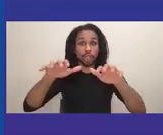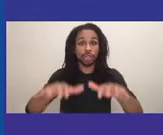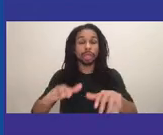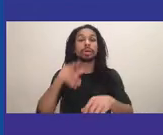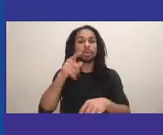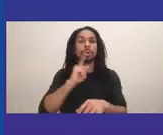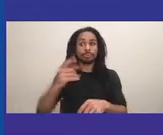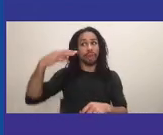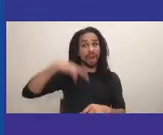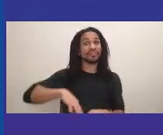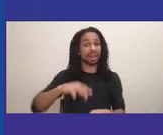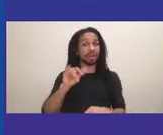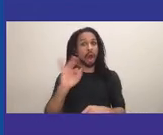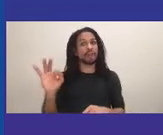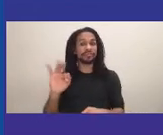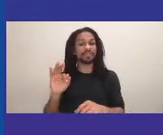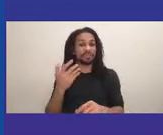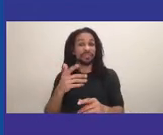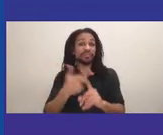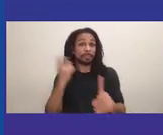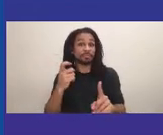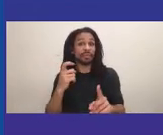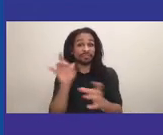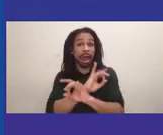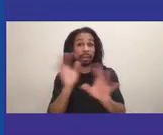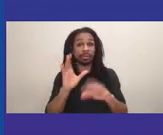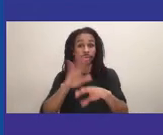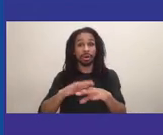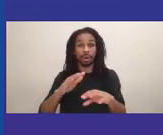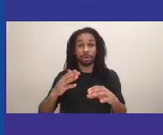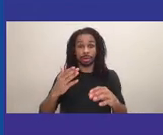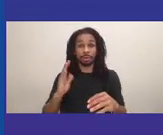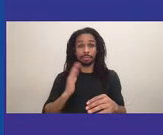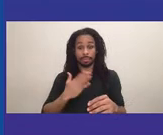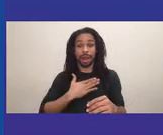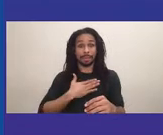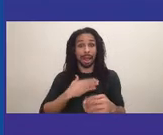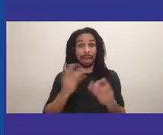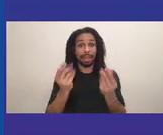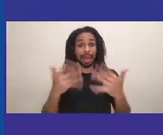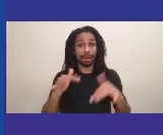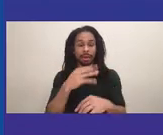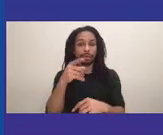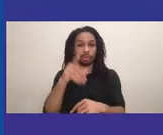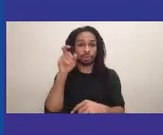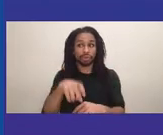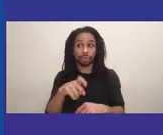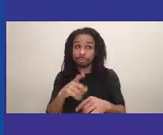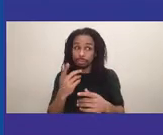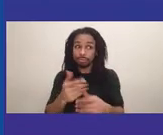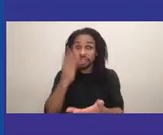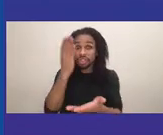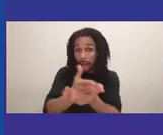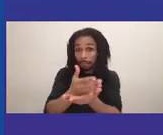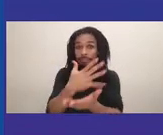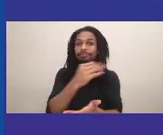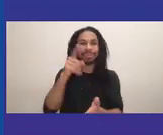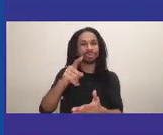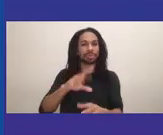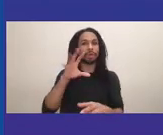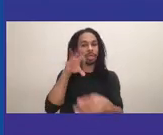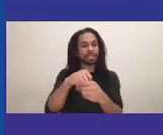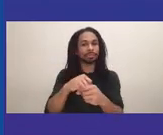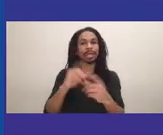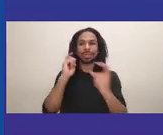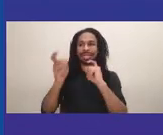land, you should essentially stop, but also participate in giving to my communities.